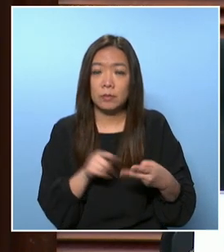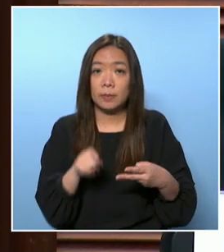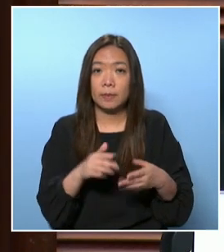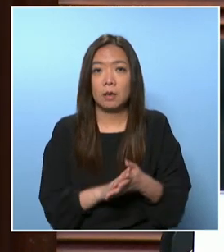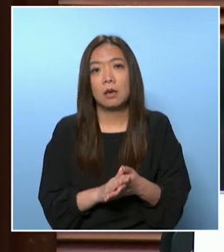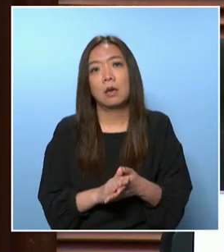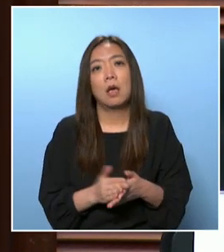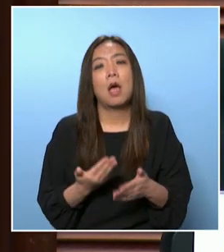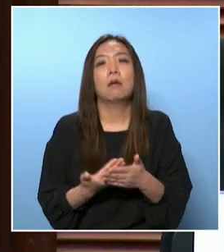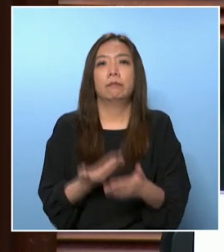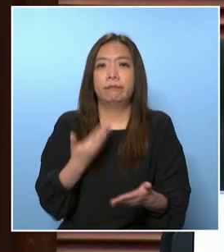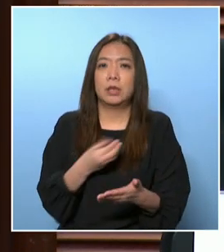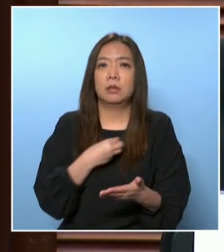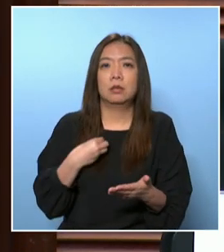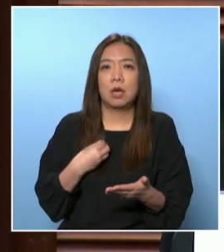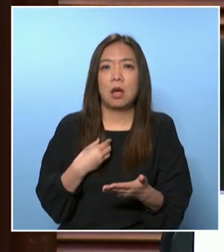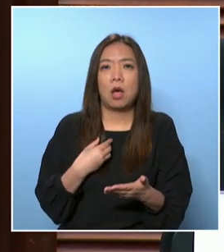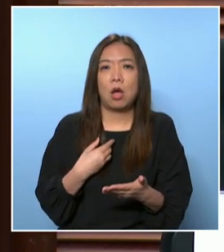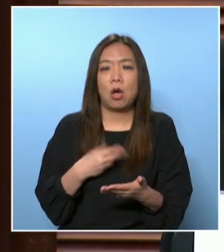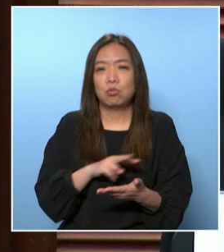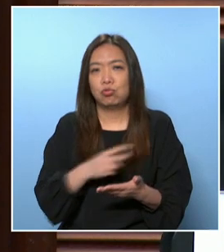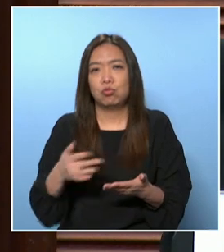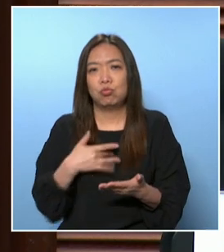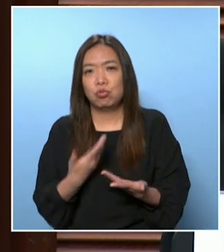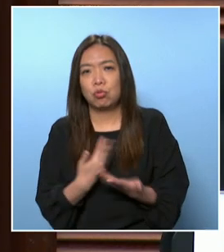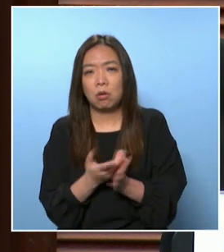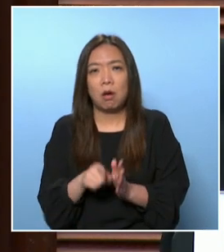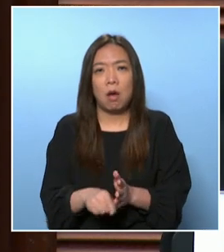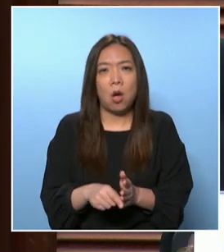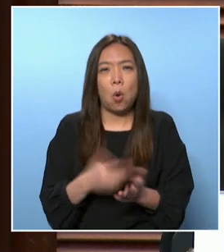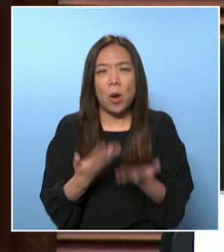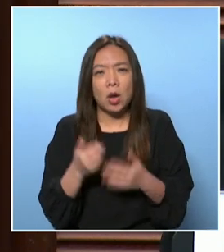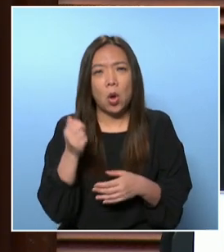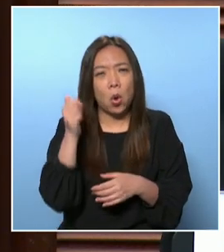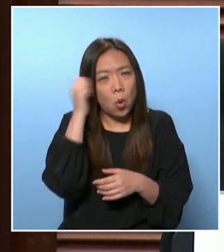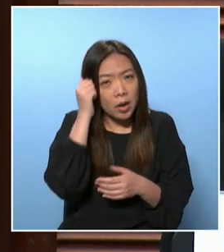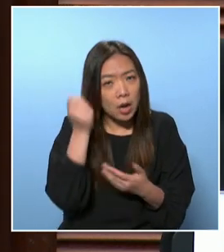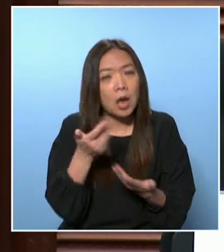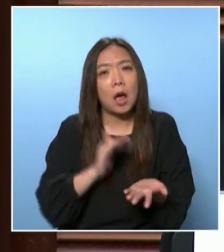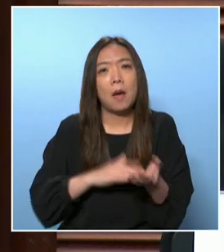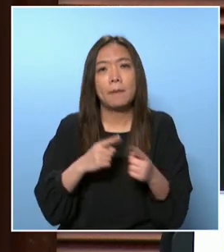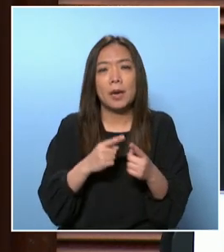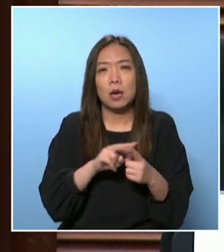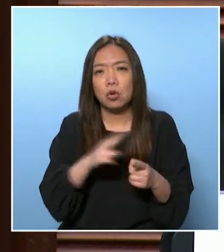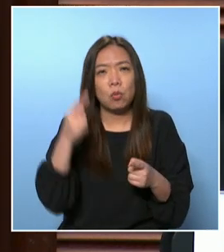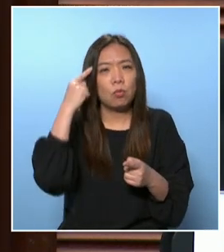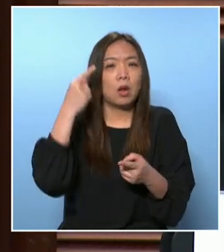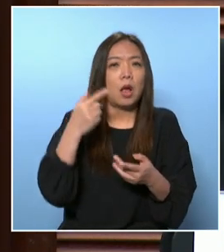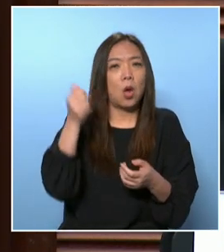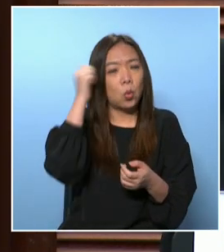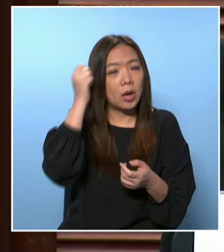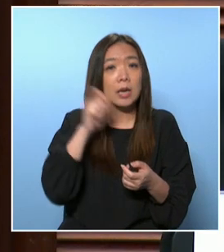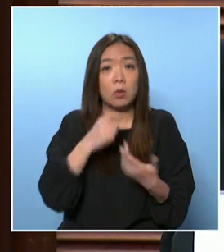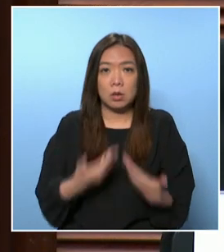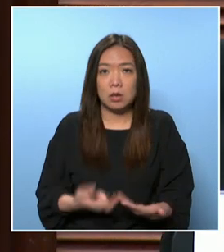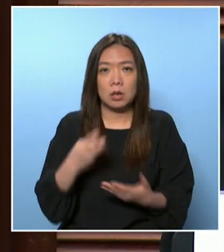data on the computer and revoke the AMD, it would be a really laborious process, would present